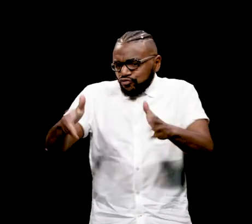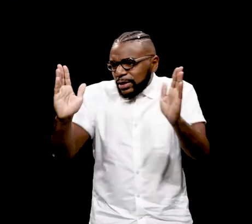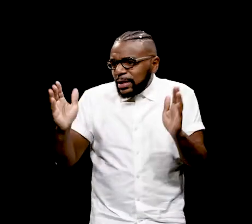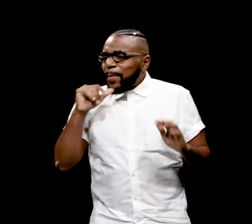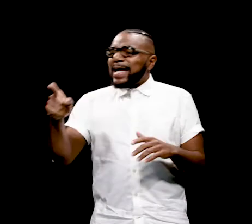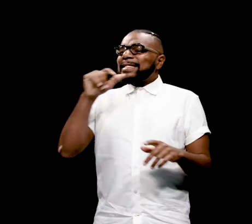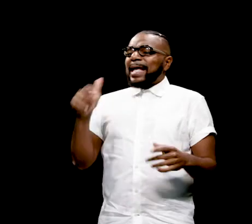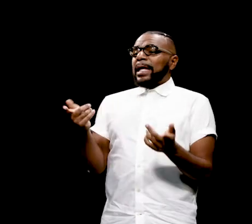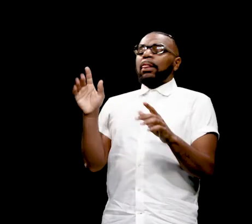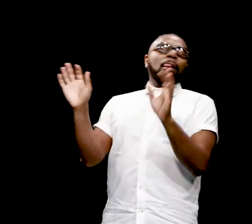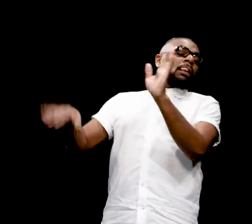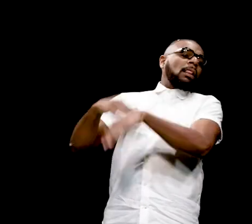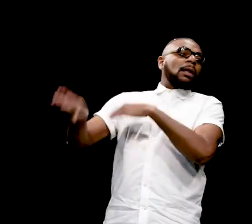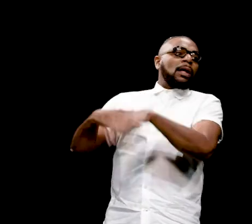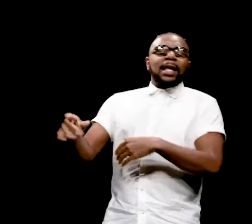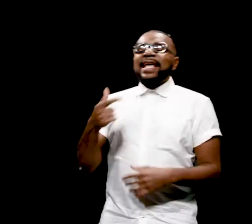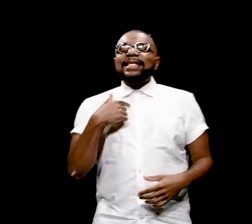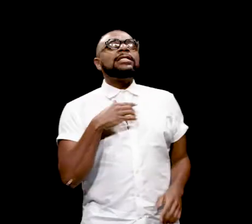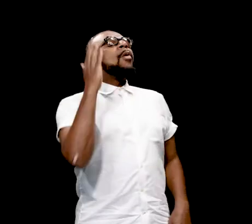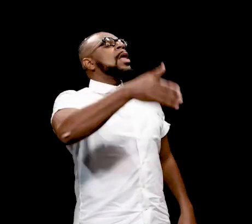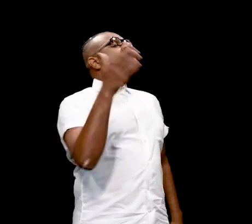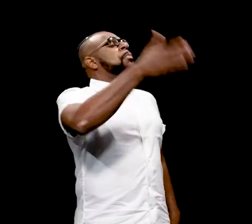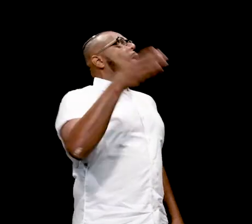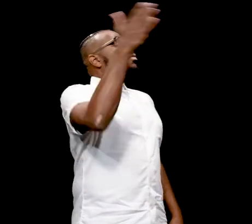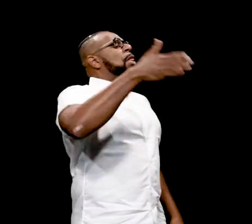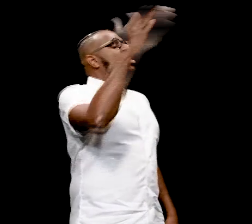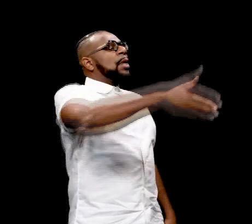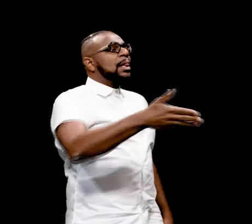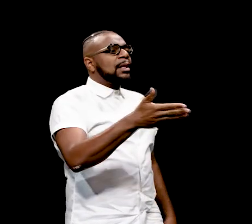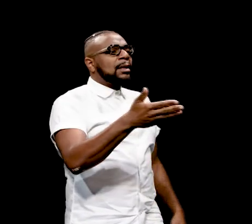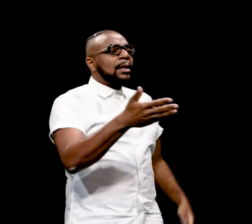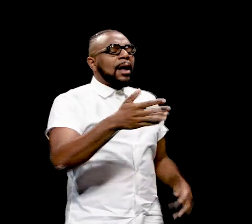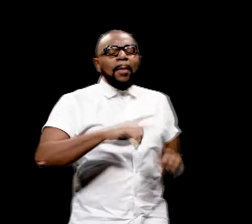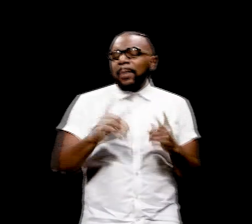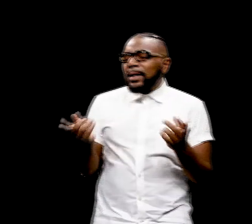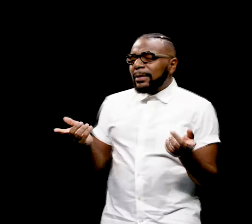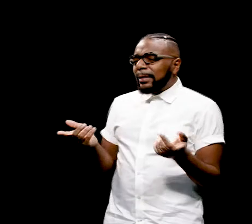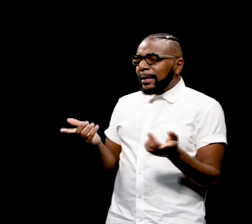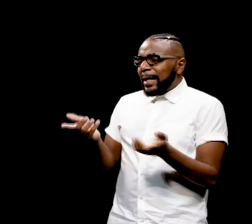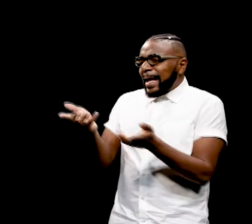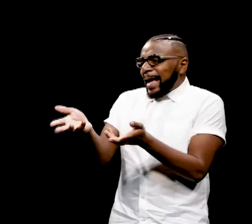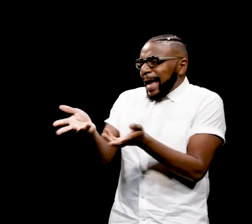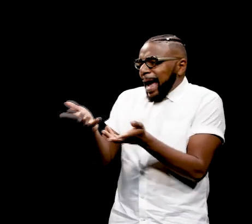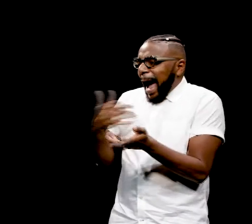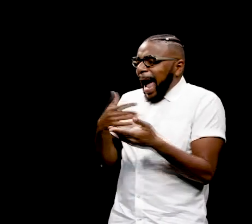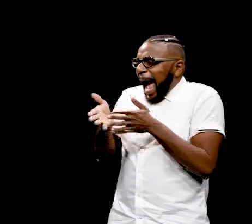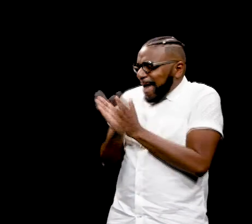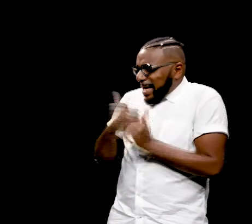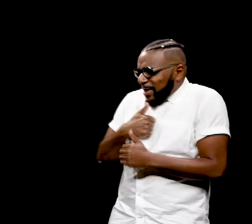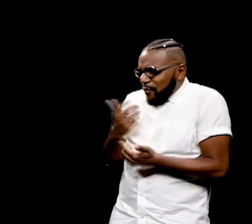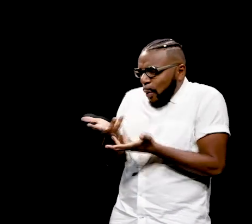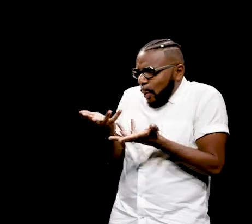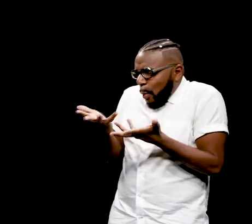says we are going to do, I keep asking, why do we find ourselves this far down the road in his administration